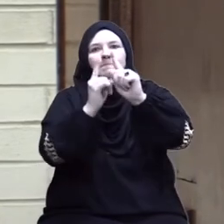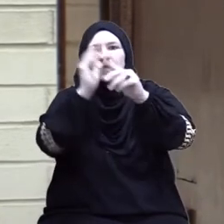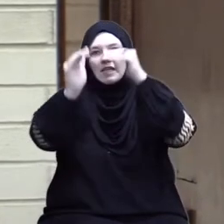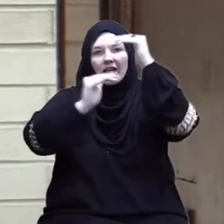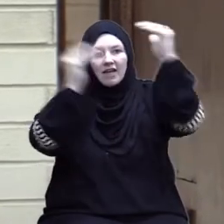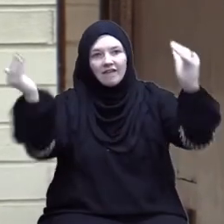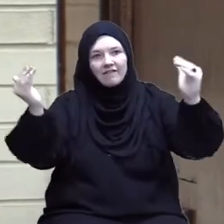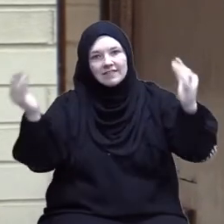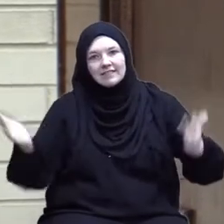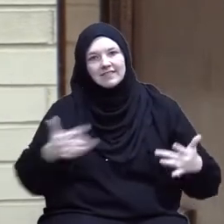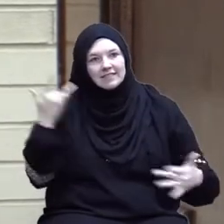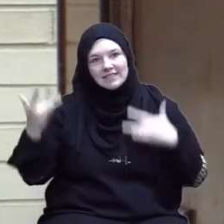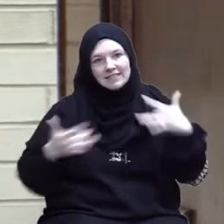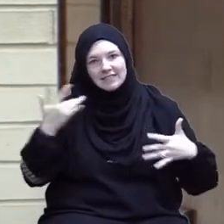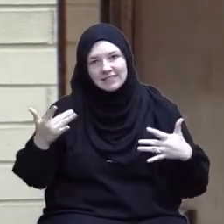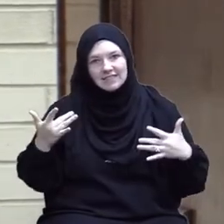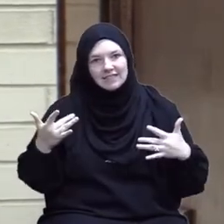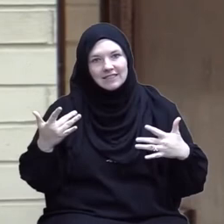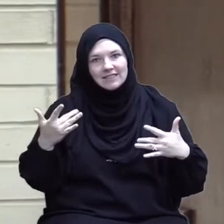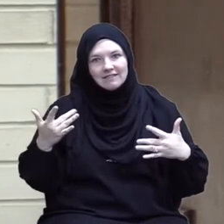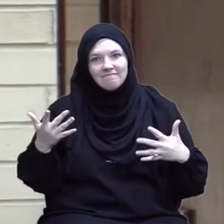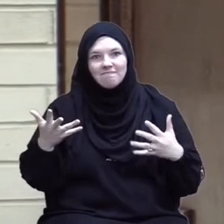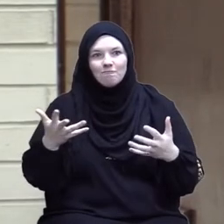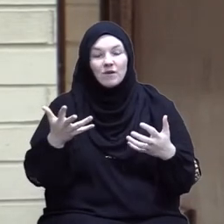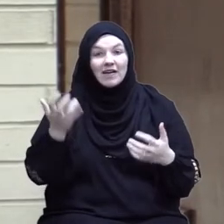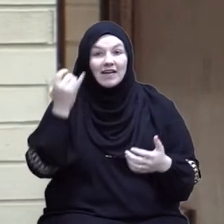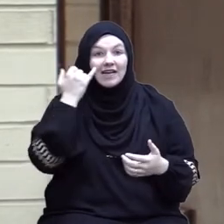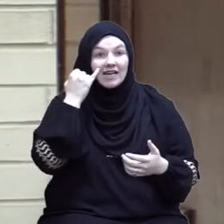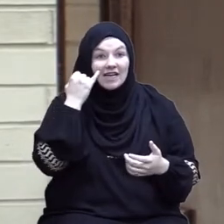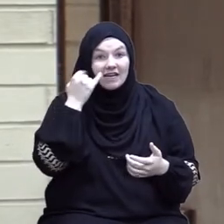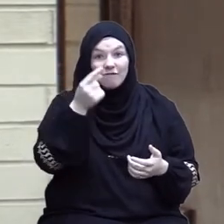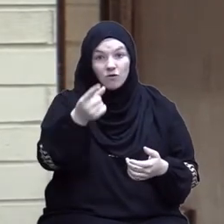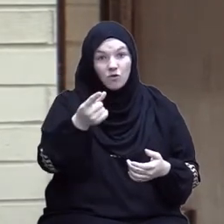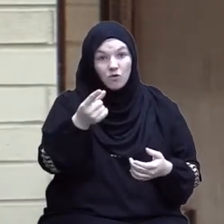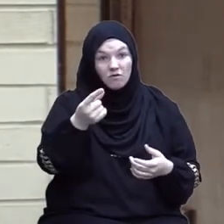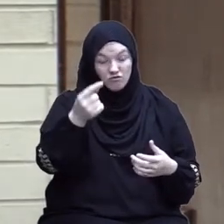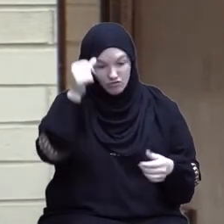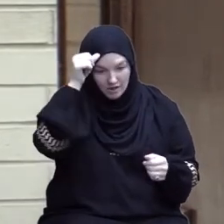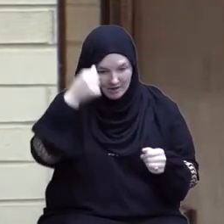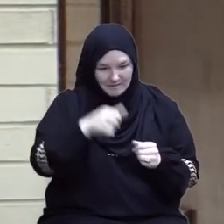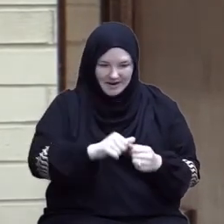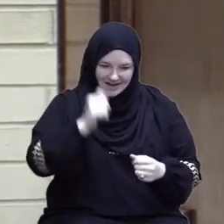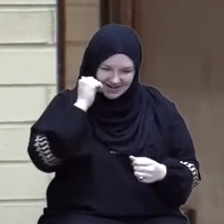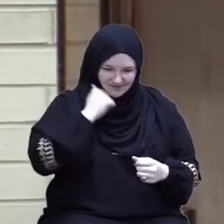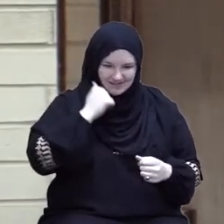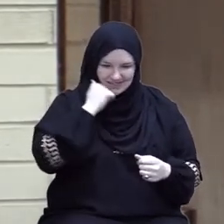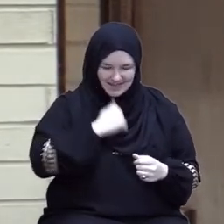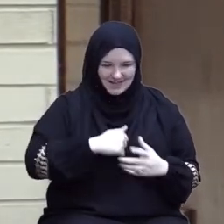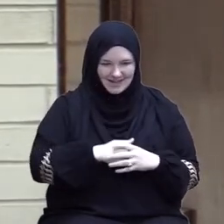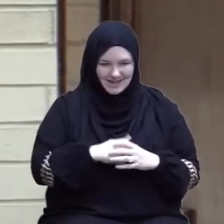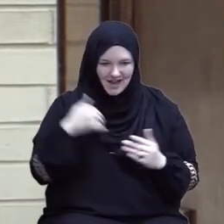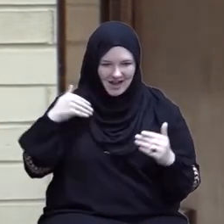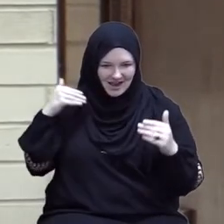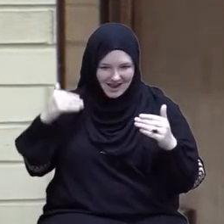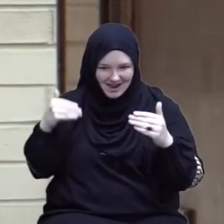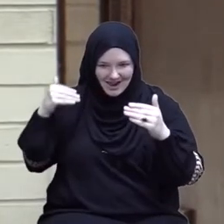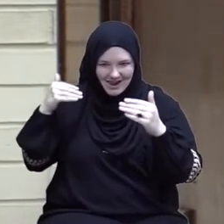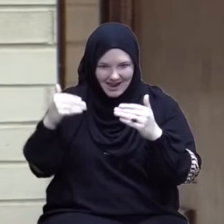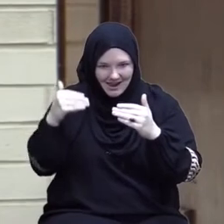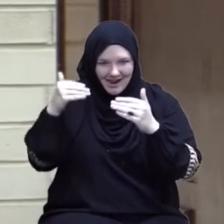If you constantly remember that you're going back to Allah and you're going to stand